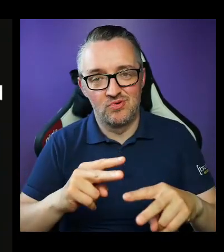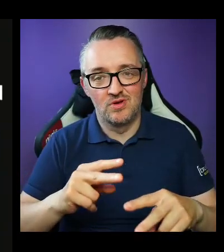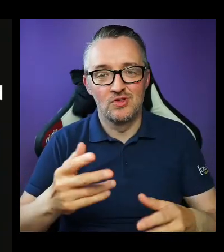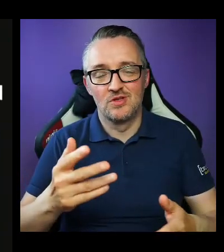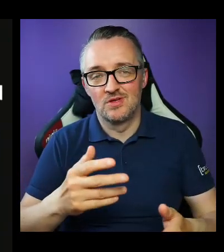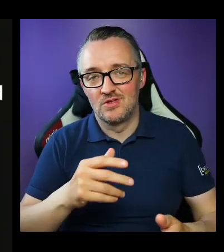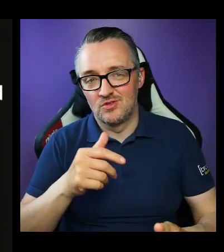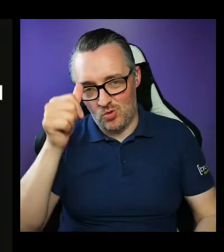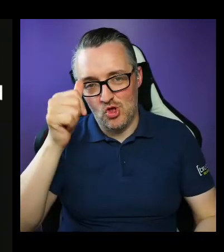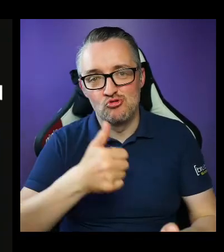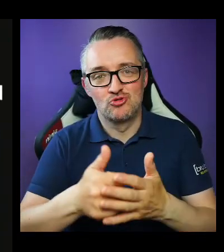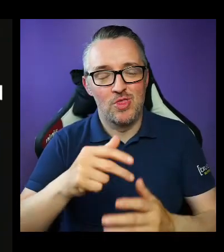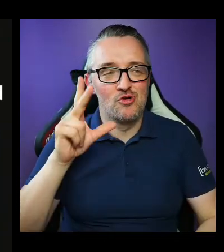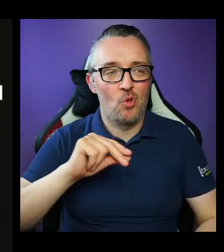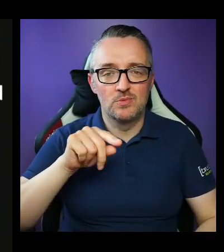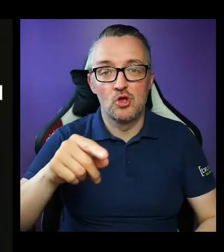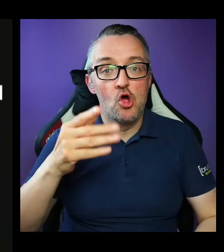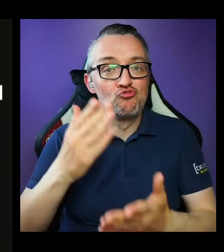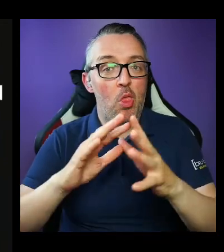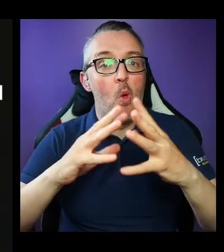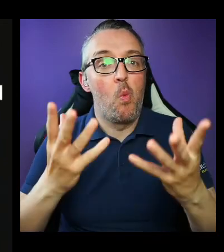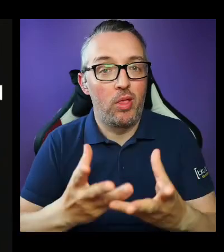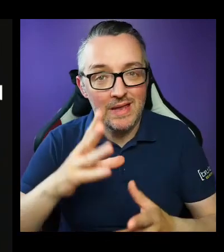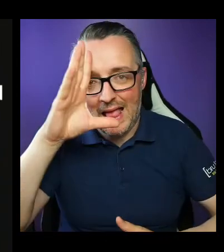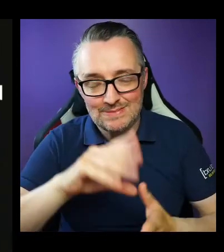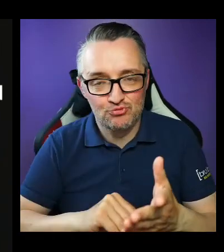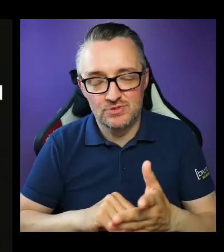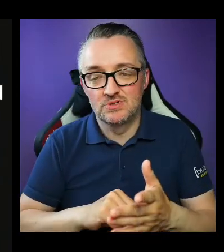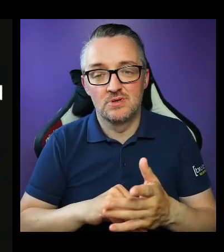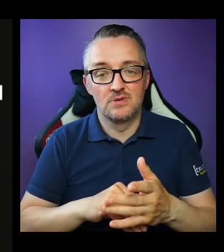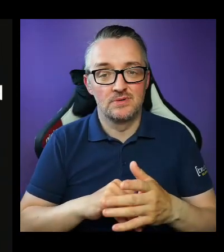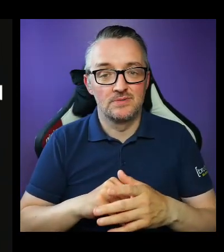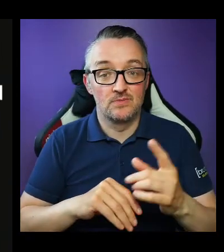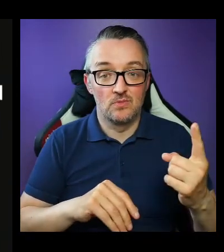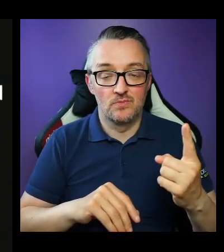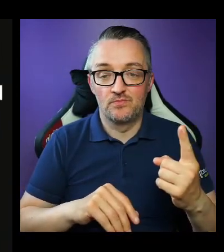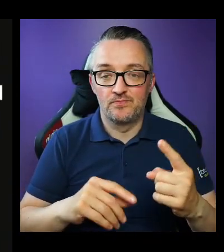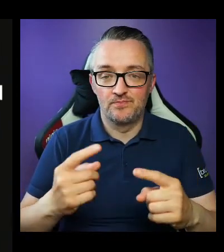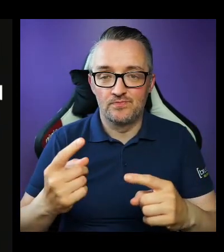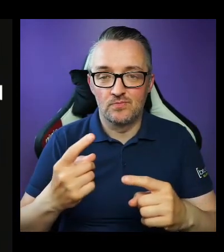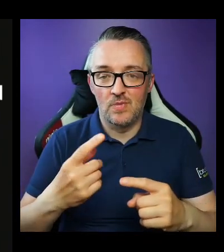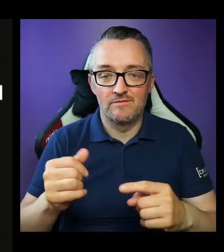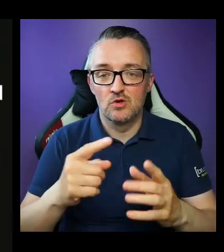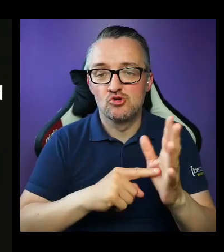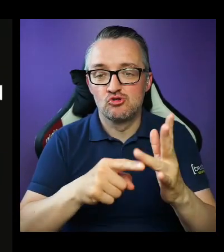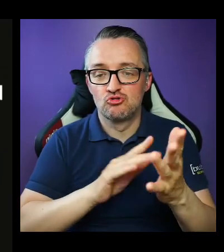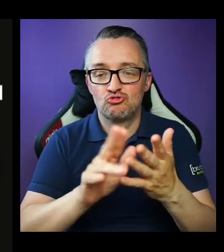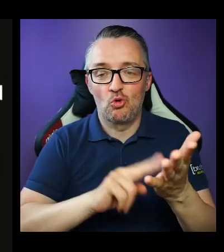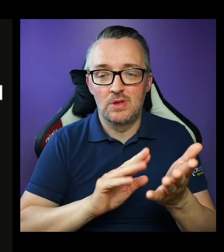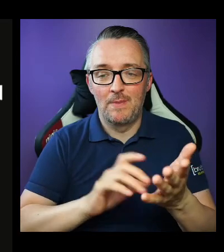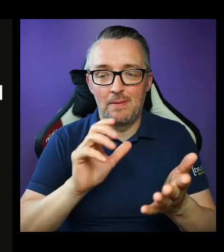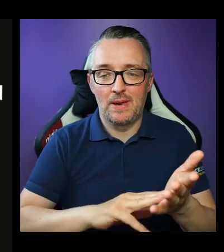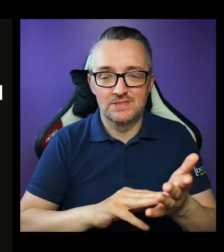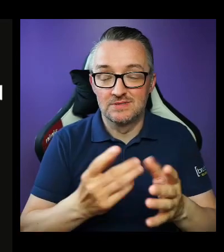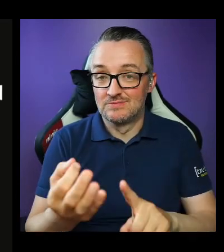usual kind of talks or kind of demos of stuff that one could Google. Oh, in fact, we have John McManus with